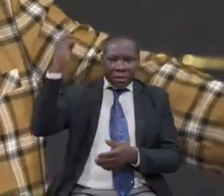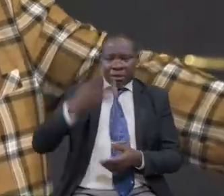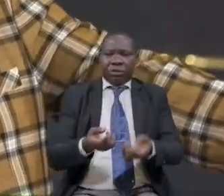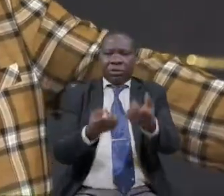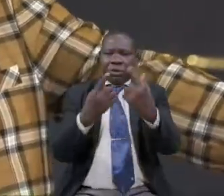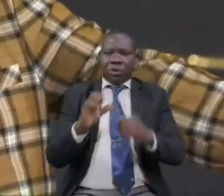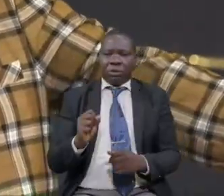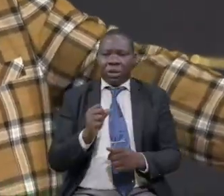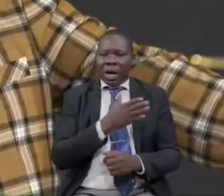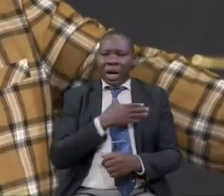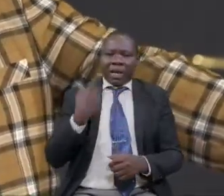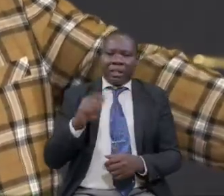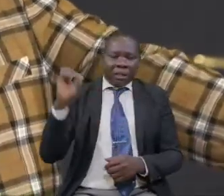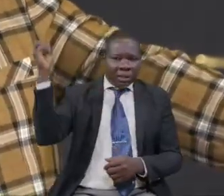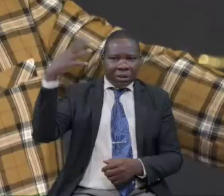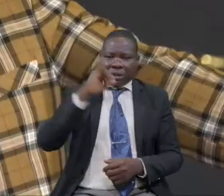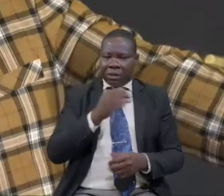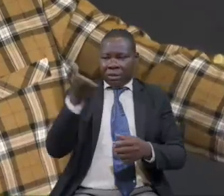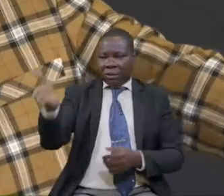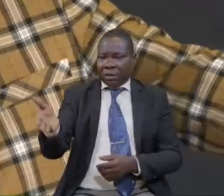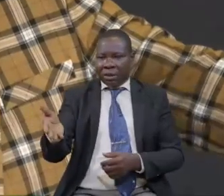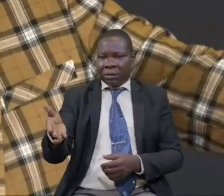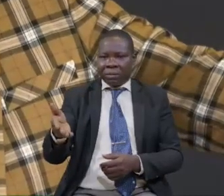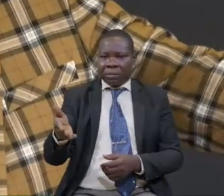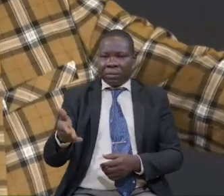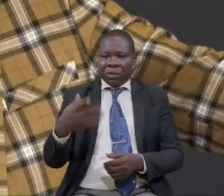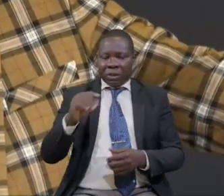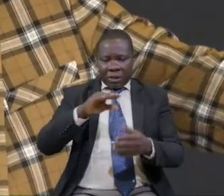grace is there, the evidence will be there,